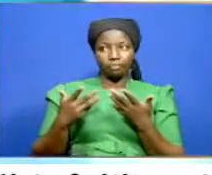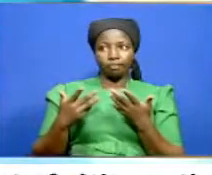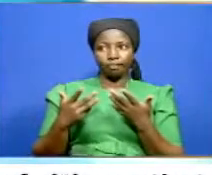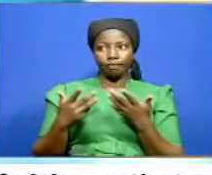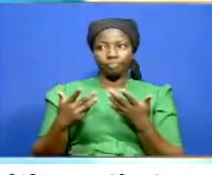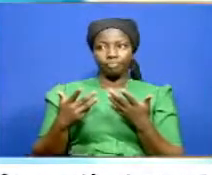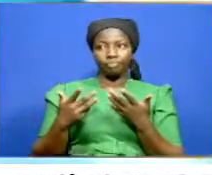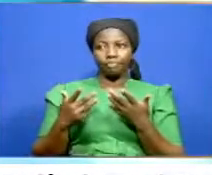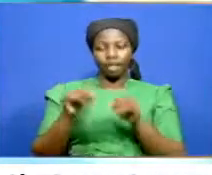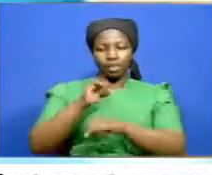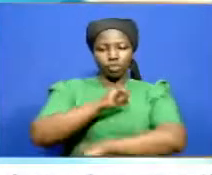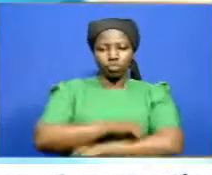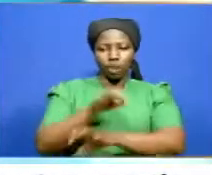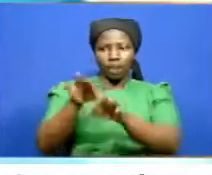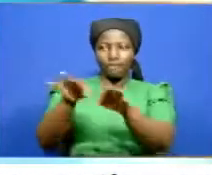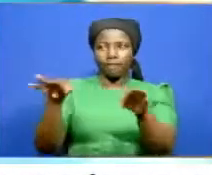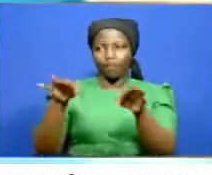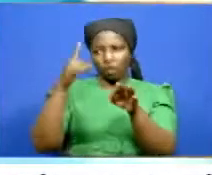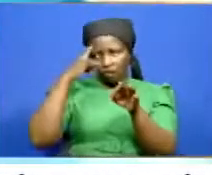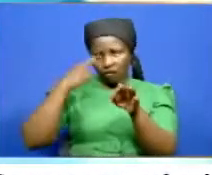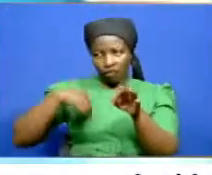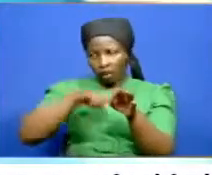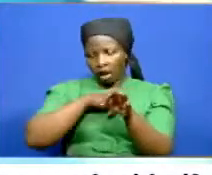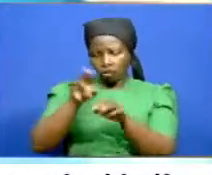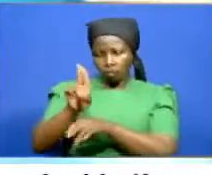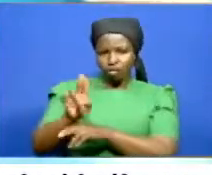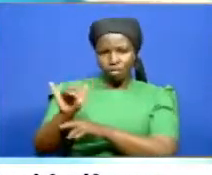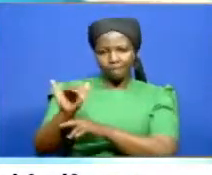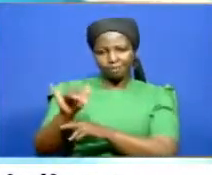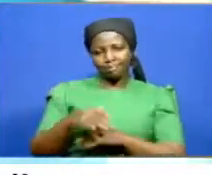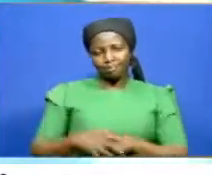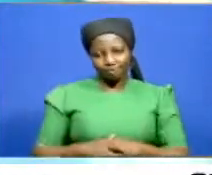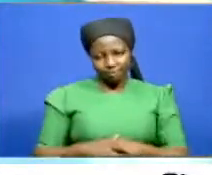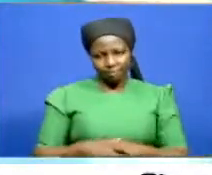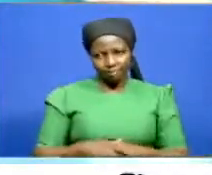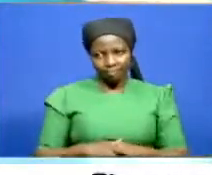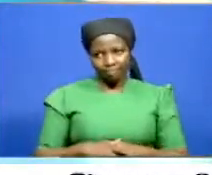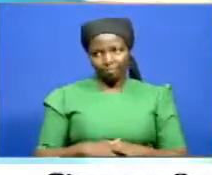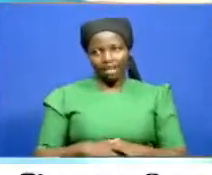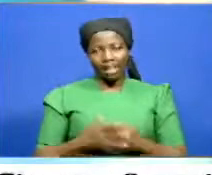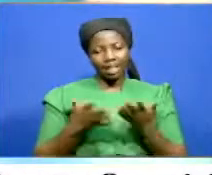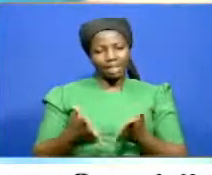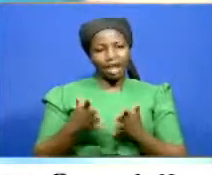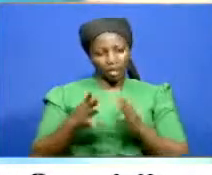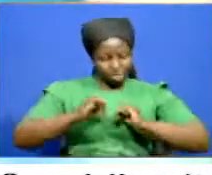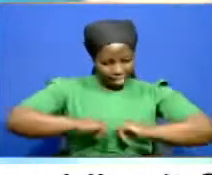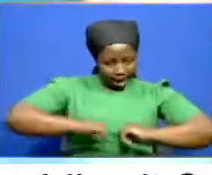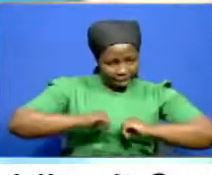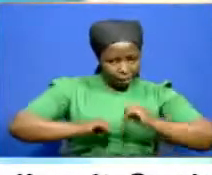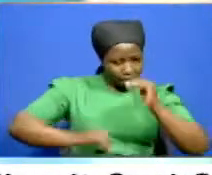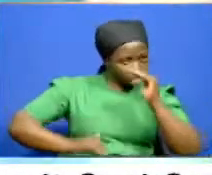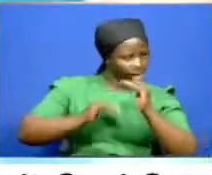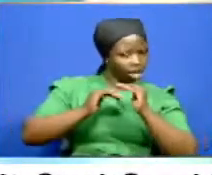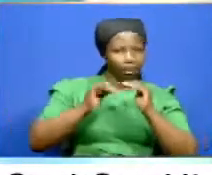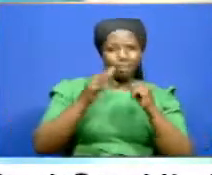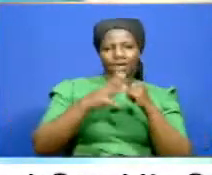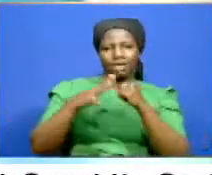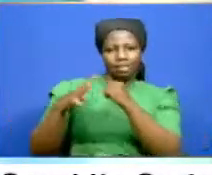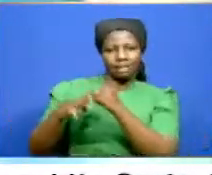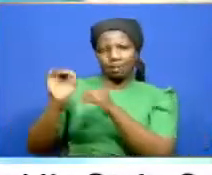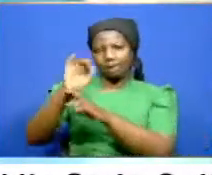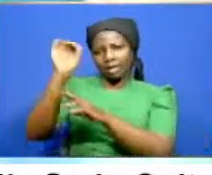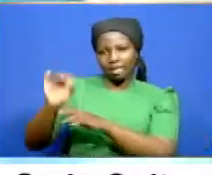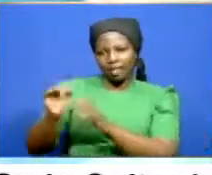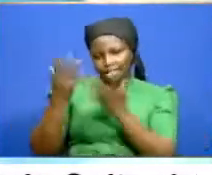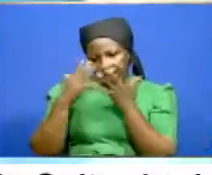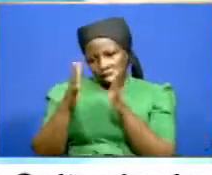the school field so that we can be using them. And actually, we are on let me say the deal is 99% complete, because I think it's now up to us to finalize and